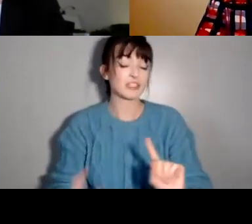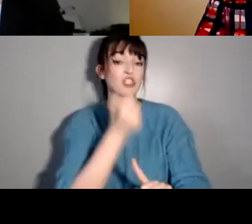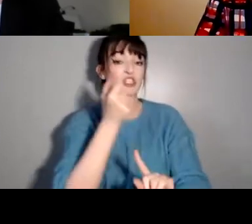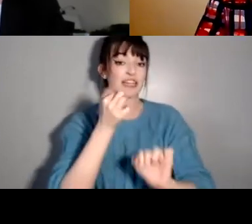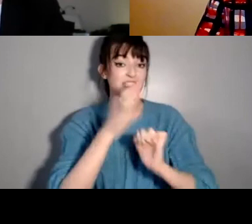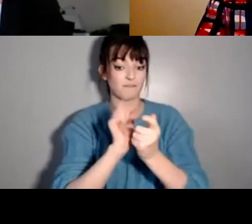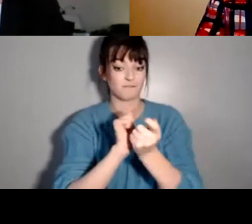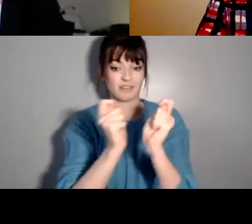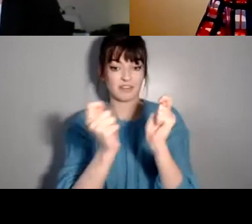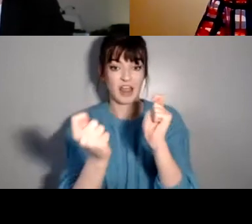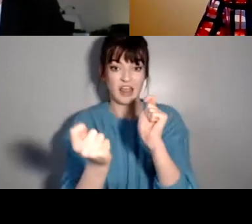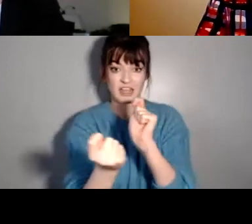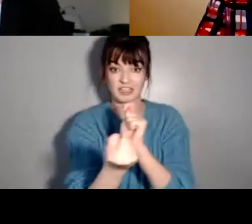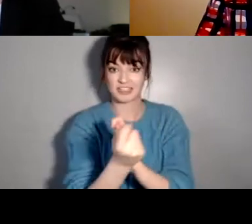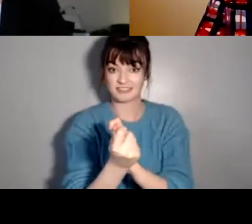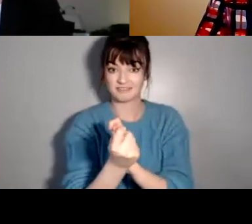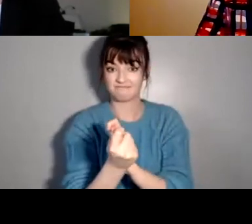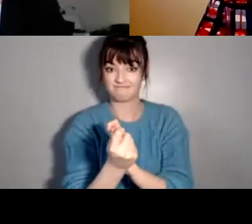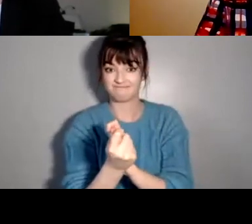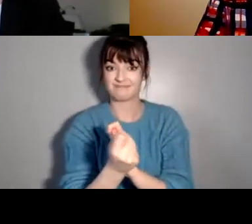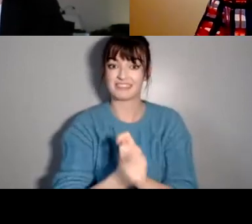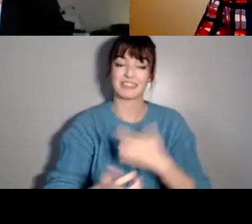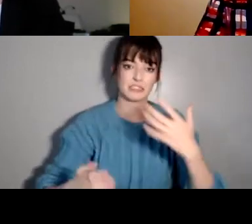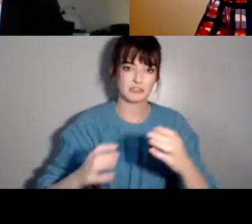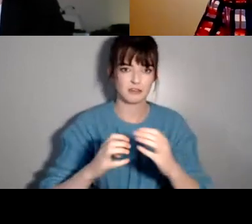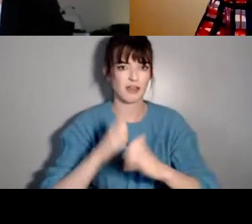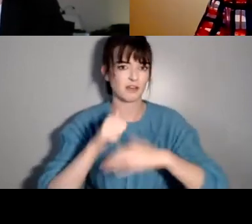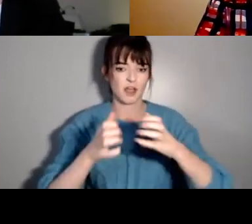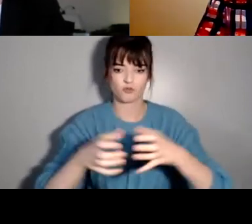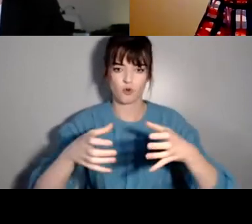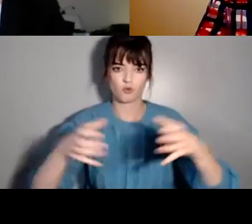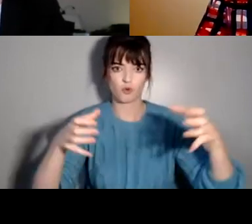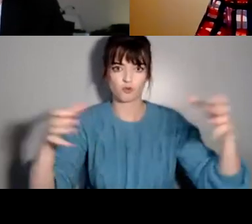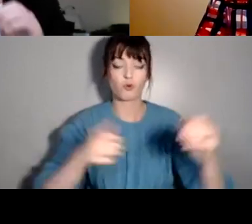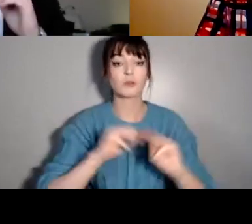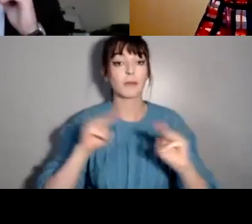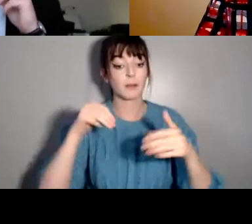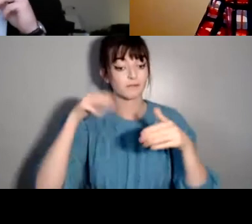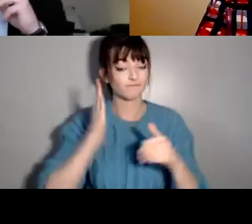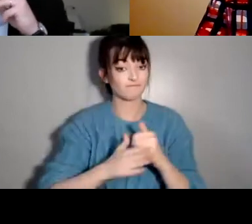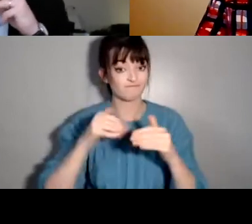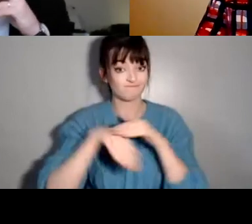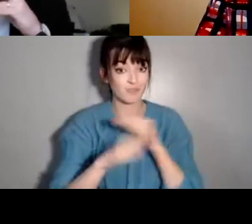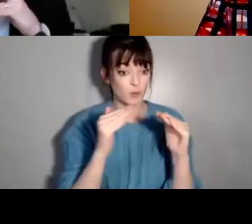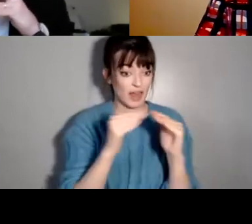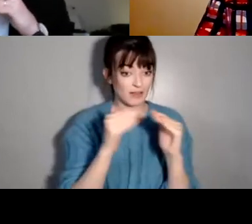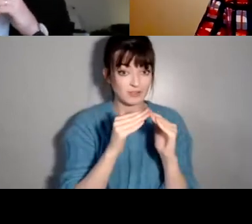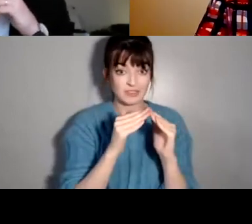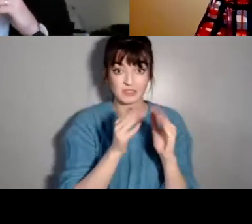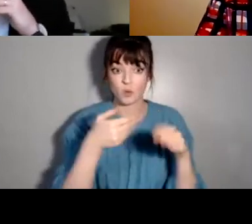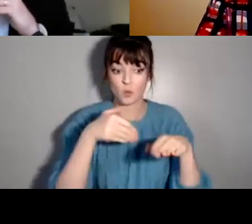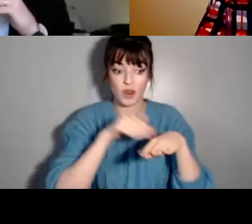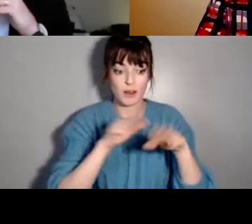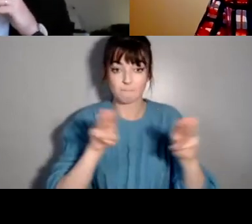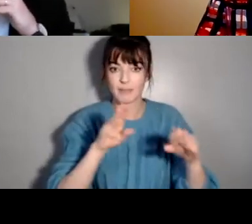has, you know, it's been a snowball thing. People have gone to houses where people with very complex needs, very